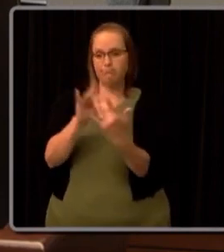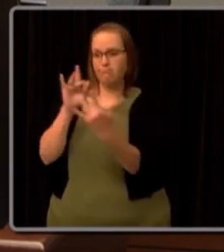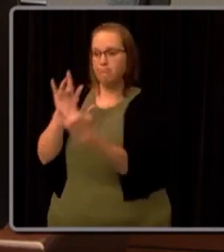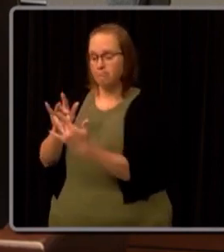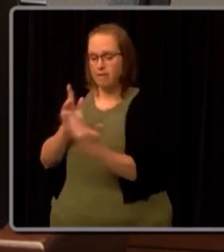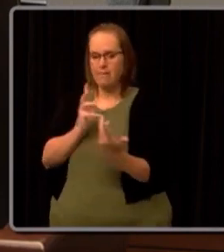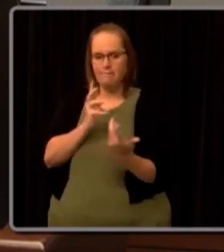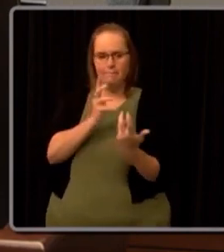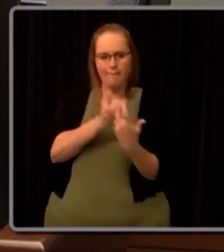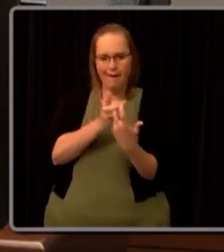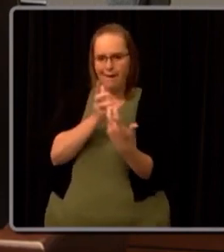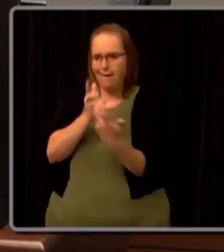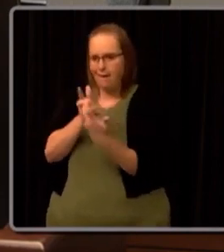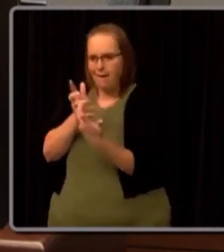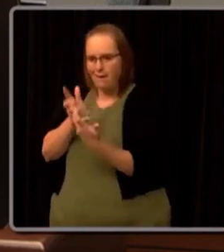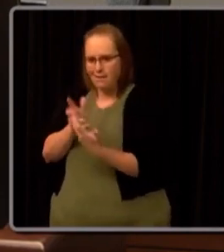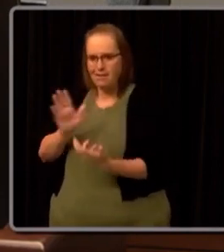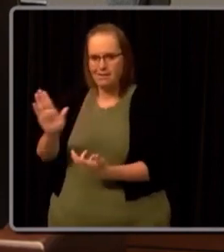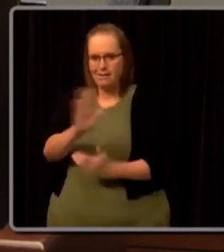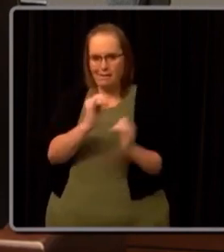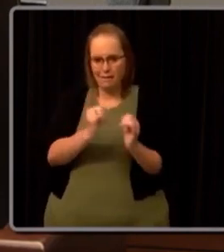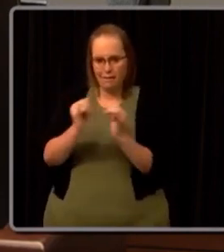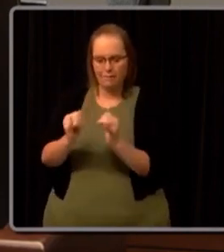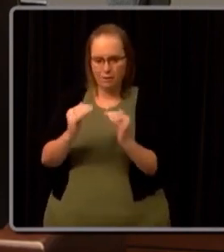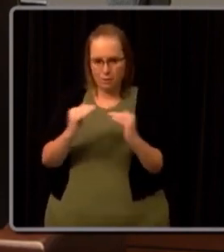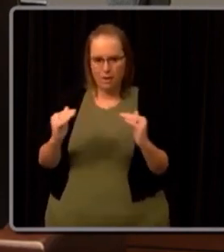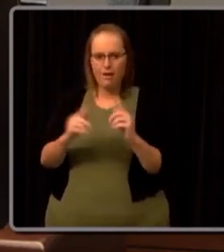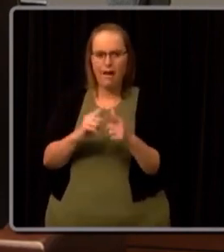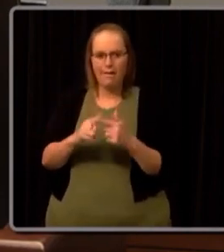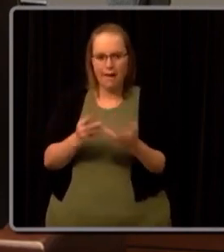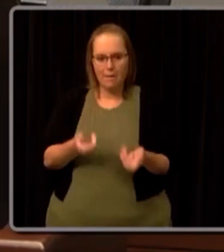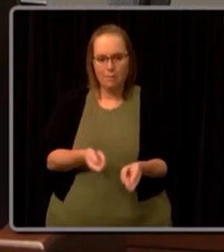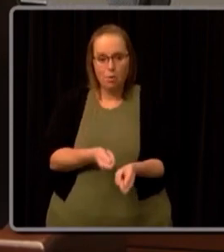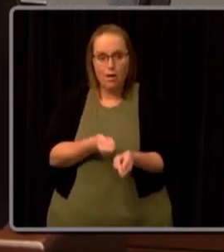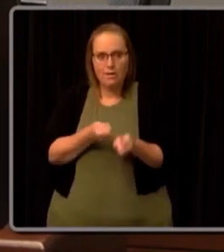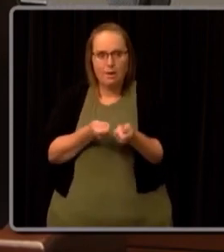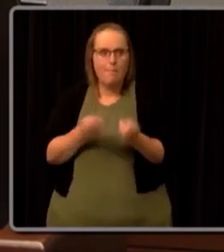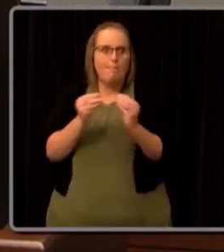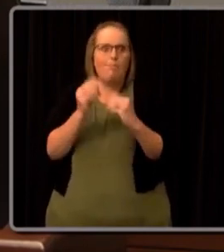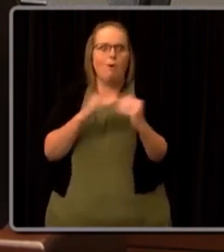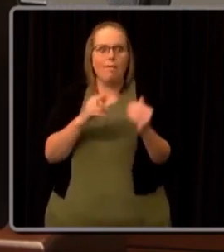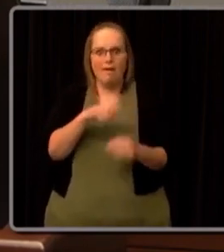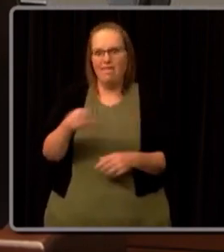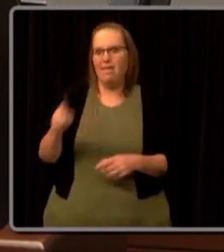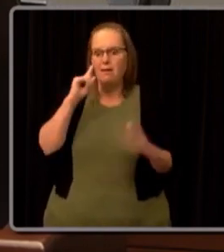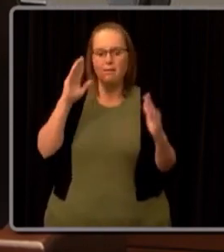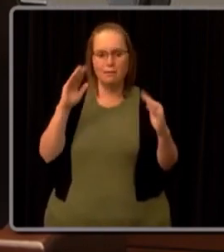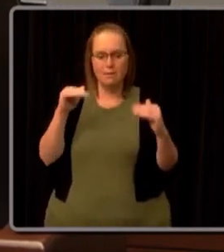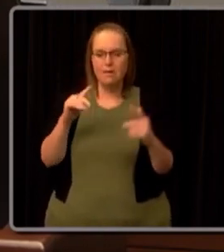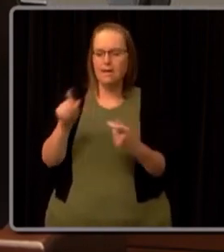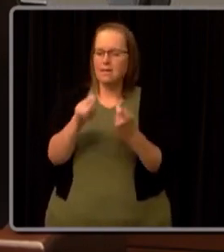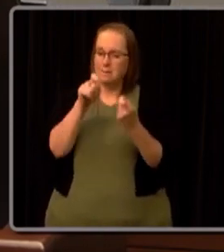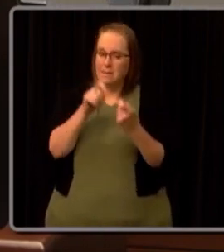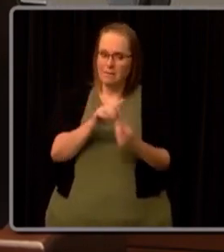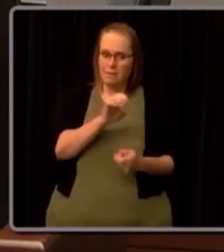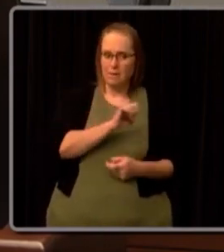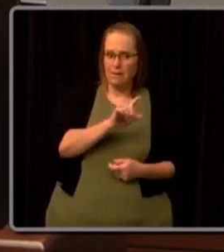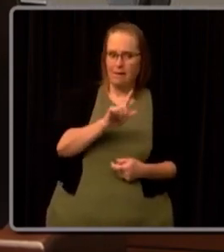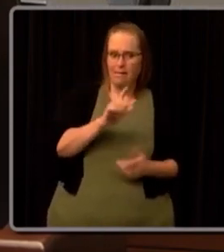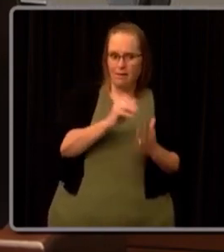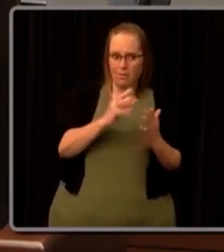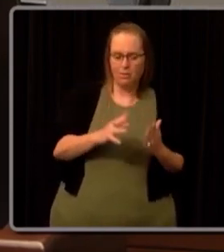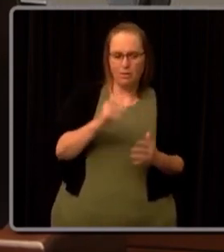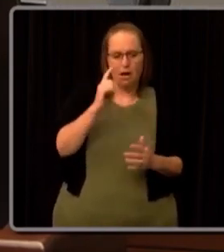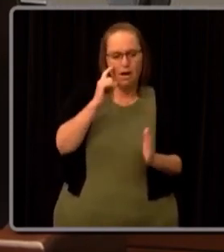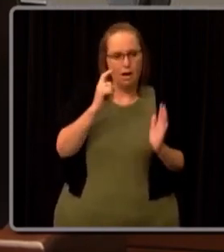meets them where they are and then brings them further than even I think they could have anticipated. Specifically with ELL students, I've seen so much